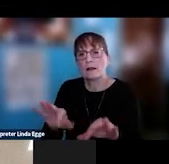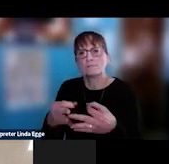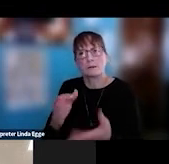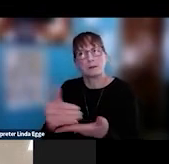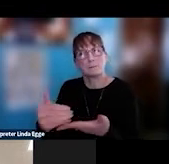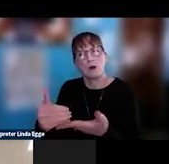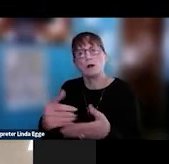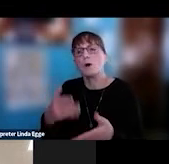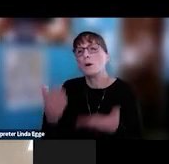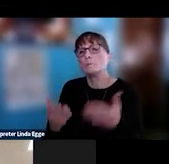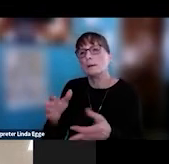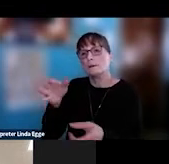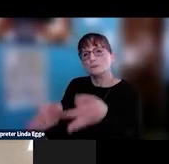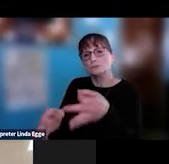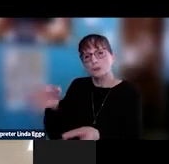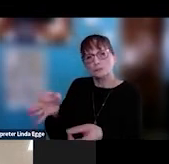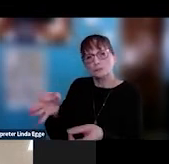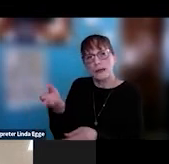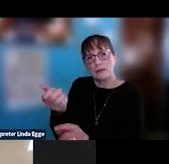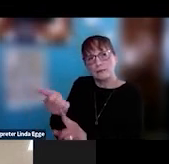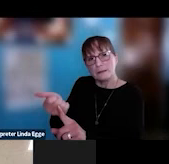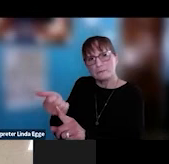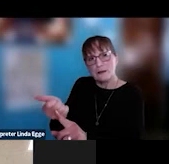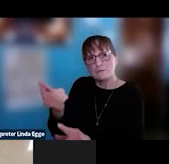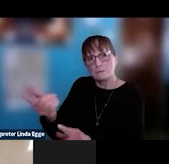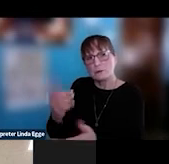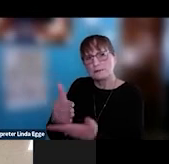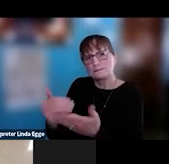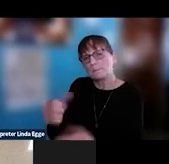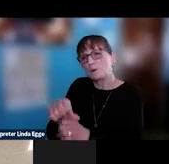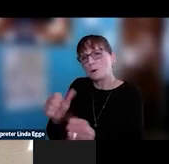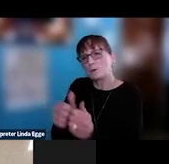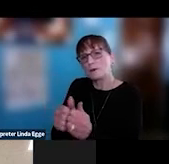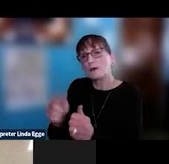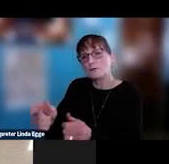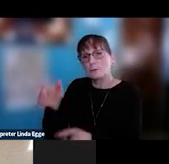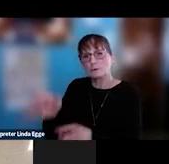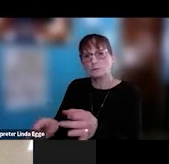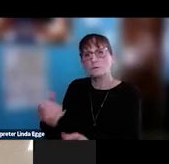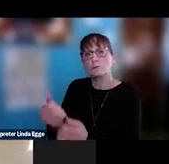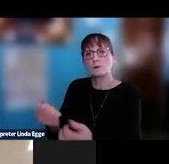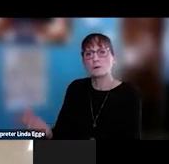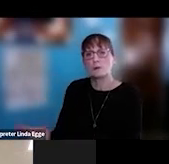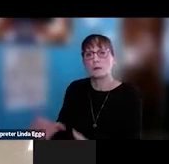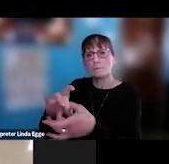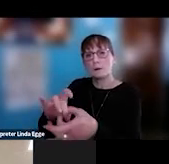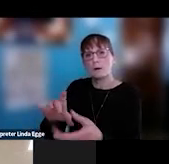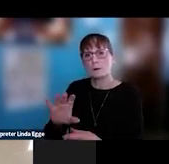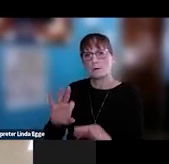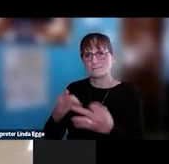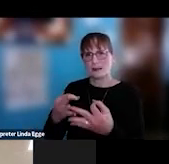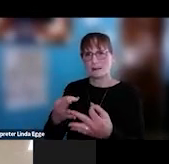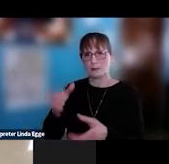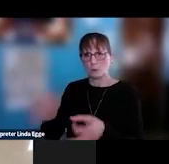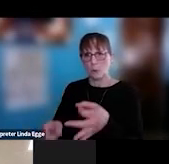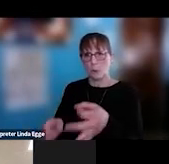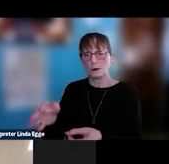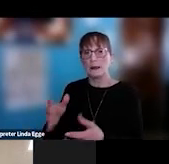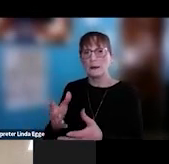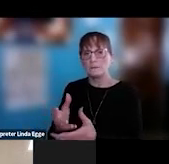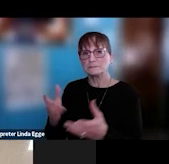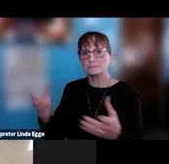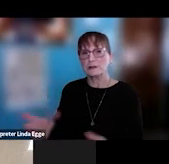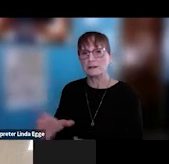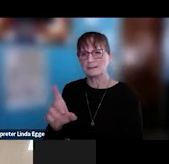or maybe the judges we were, some of the ones that we worked with actually were judges that were part of family courts. So there was a lot of